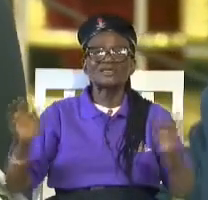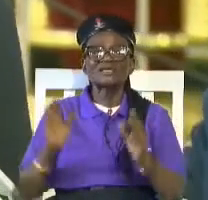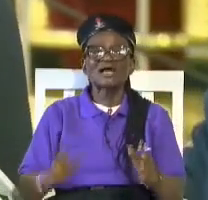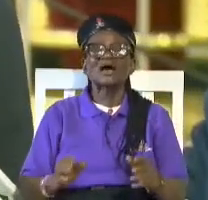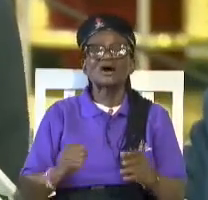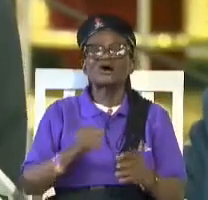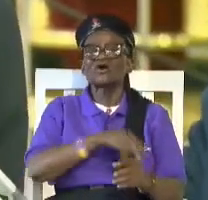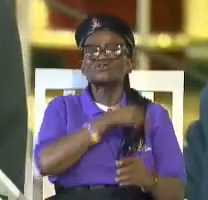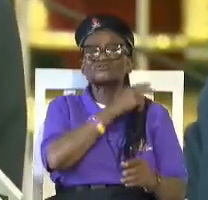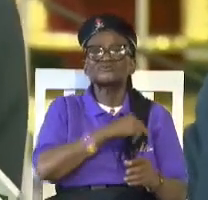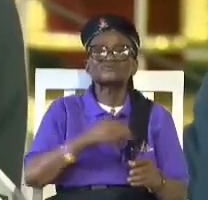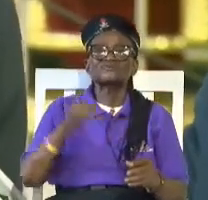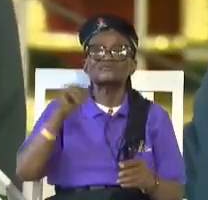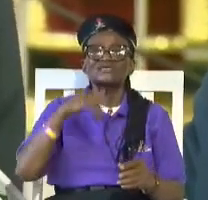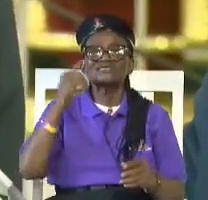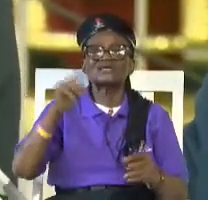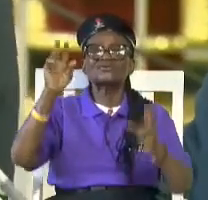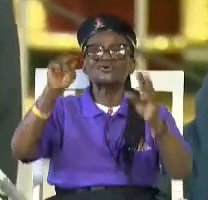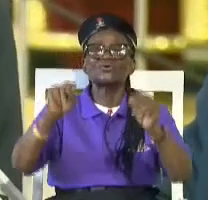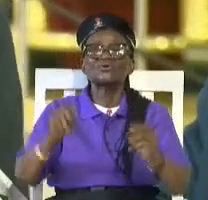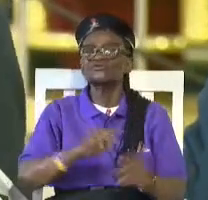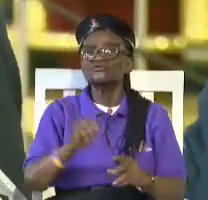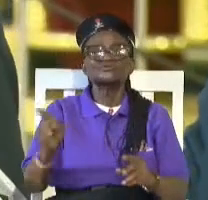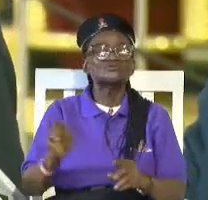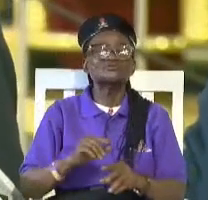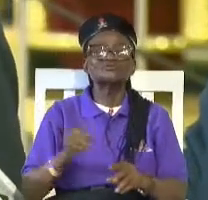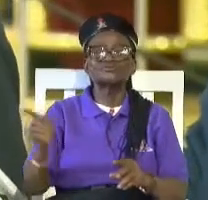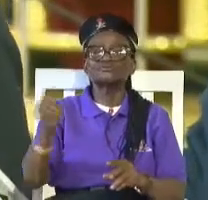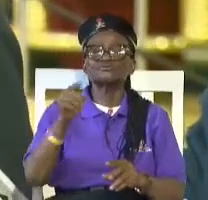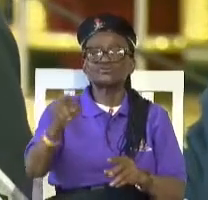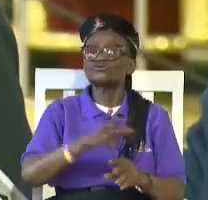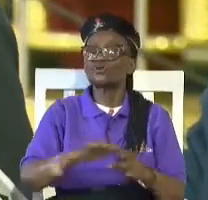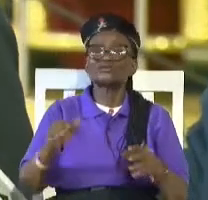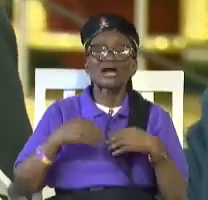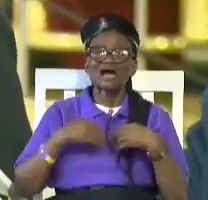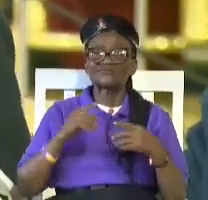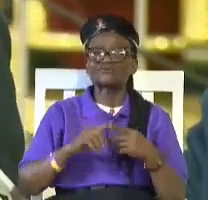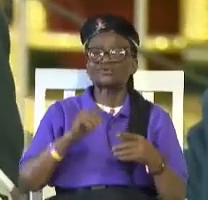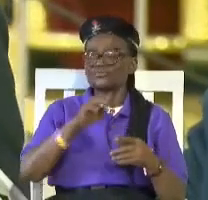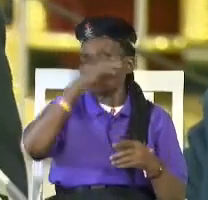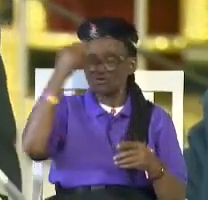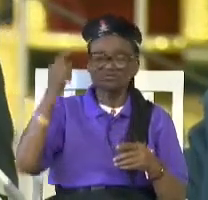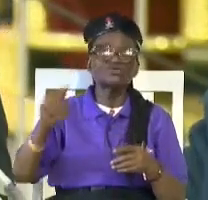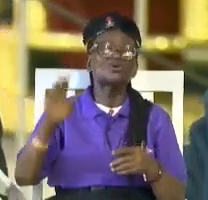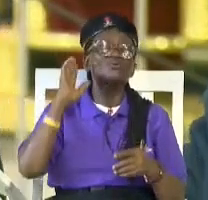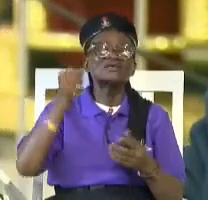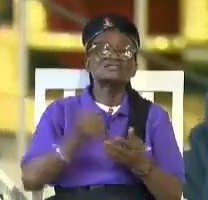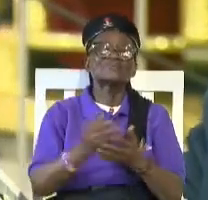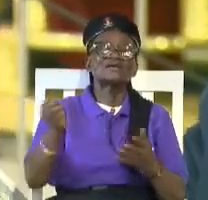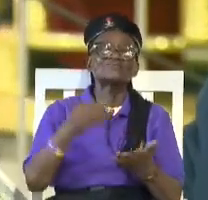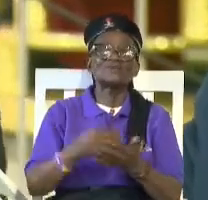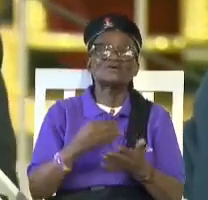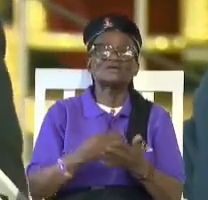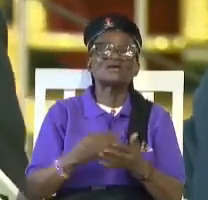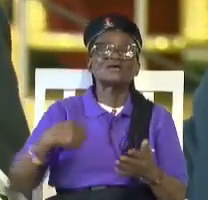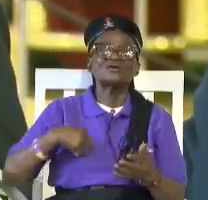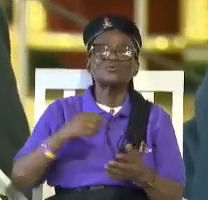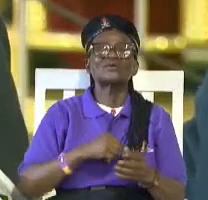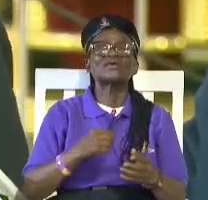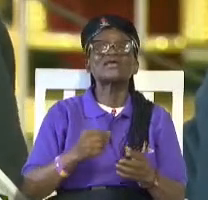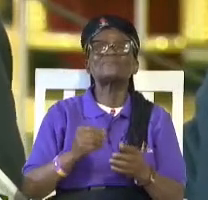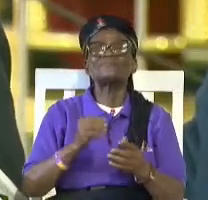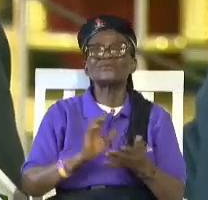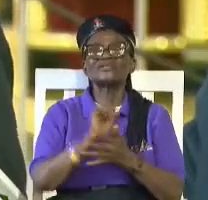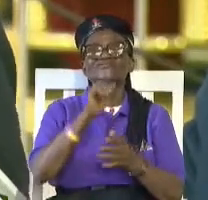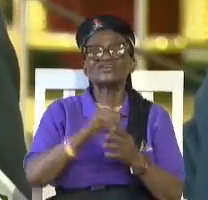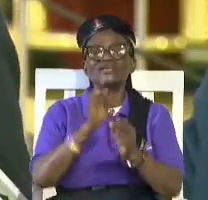to, because you will have to spend money to bring her corpse back home. So we have to resign to faith.